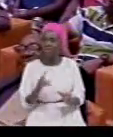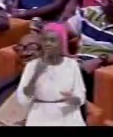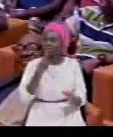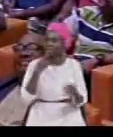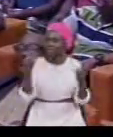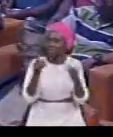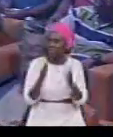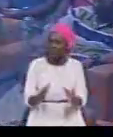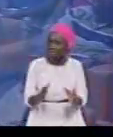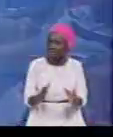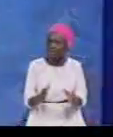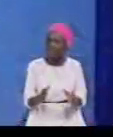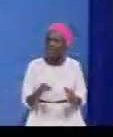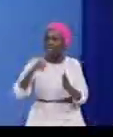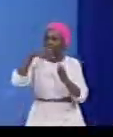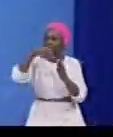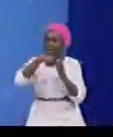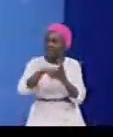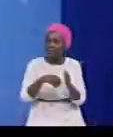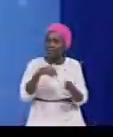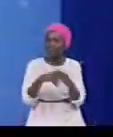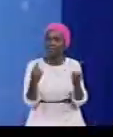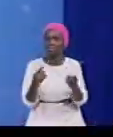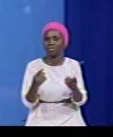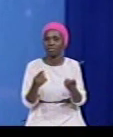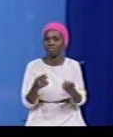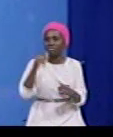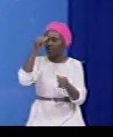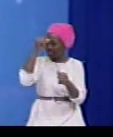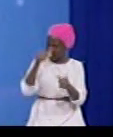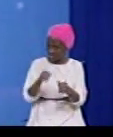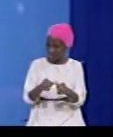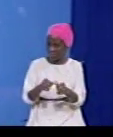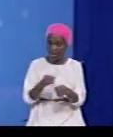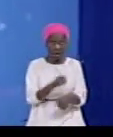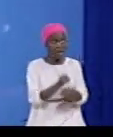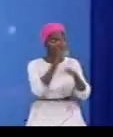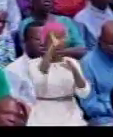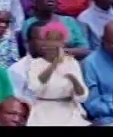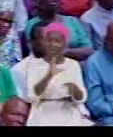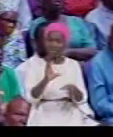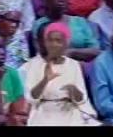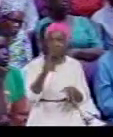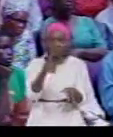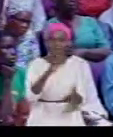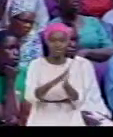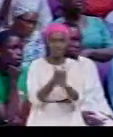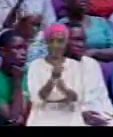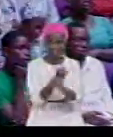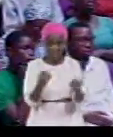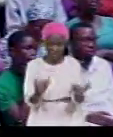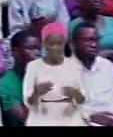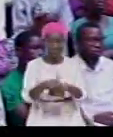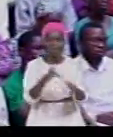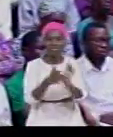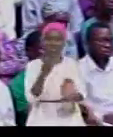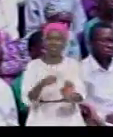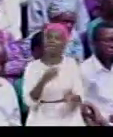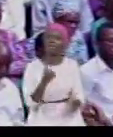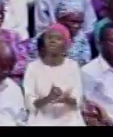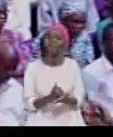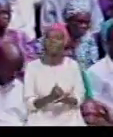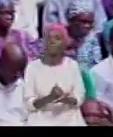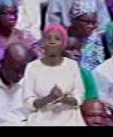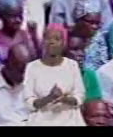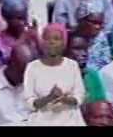of sinfulness, remember Calvary. You are saved tonight in Jesus' name. I want you to look at